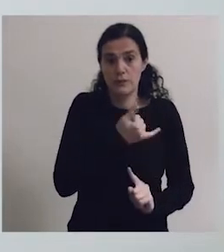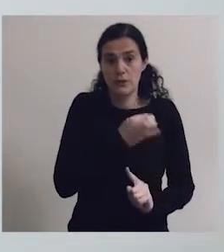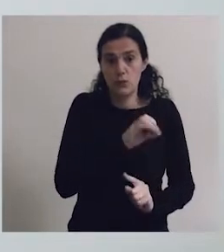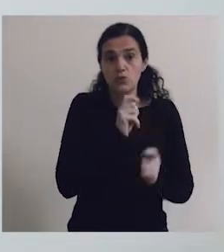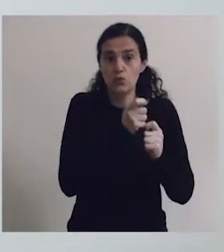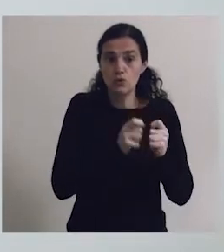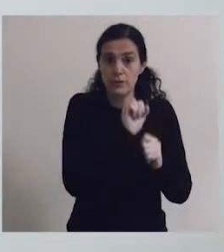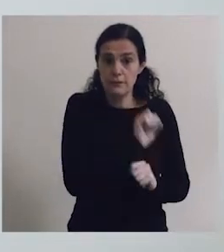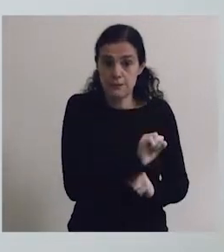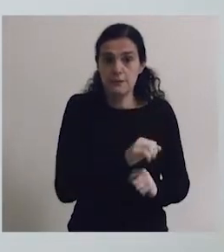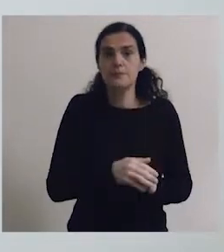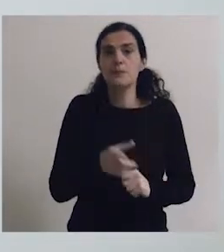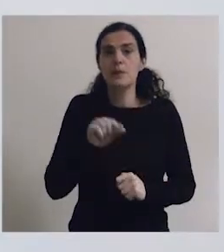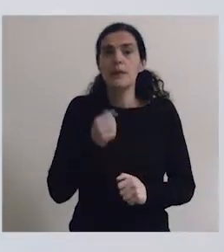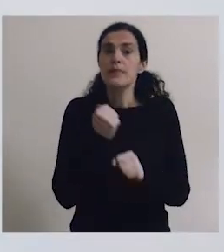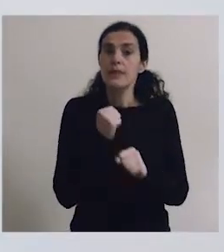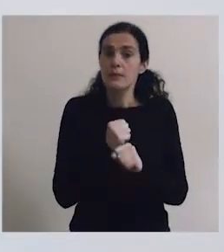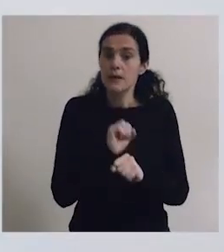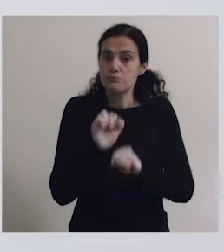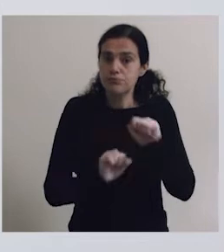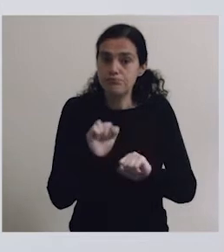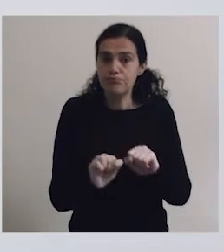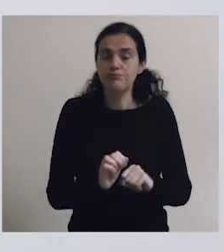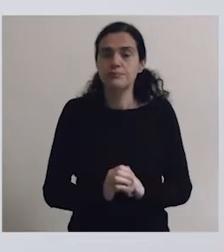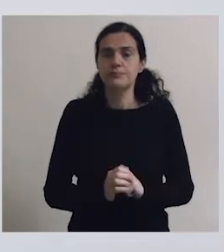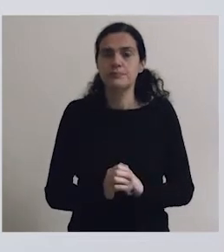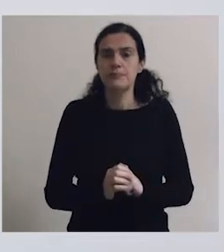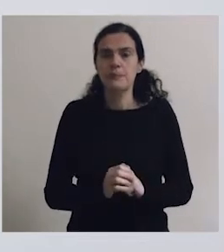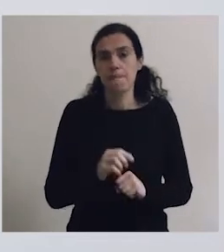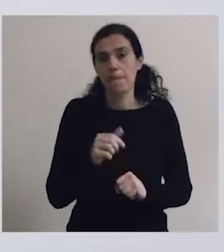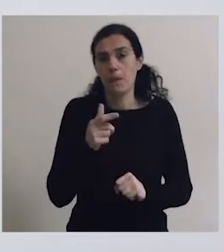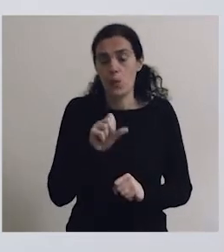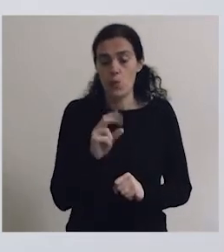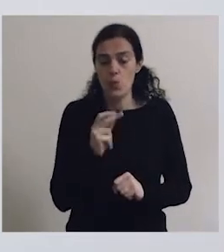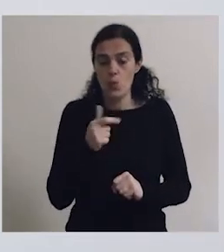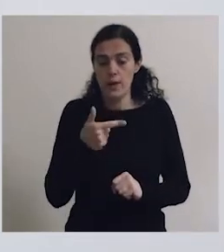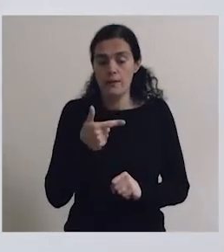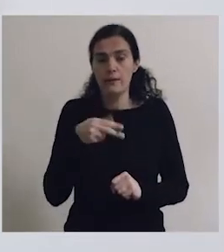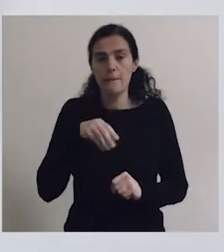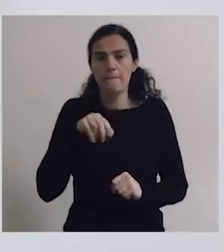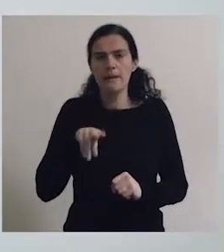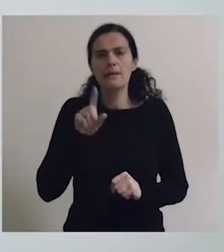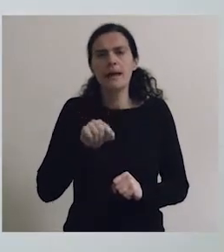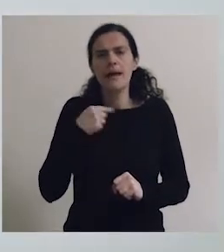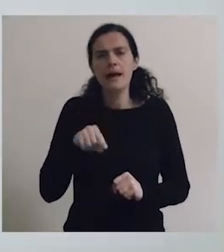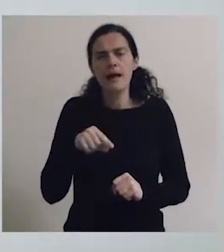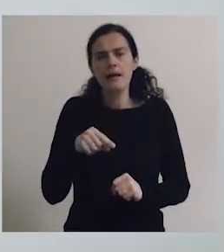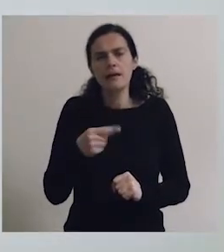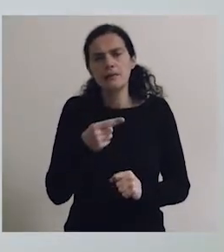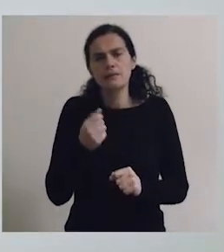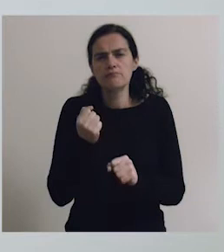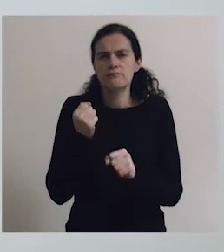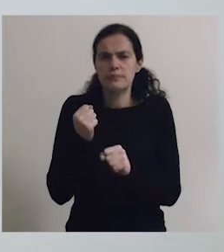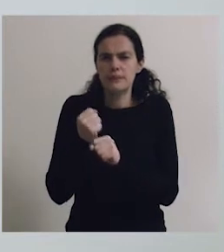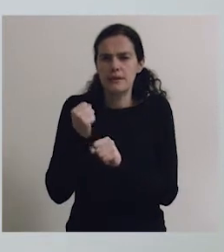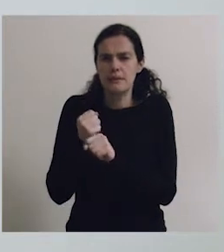1928 sculpture, you have the work itself by Quaytman, and then you have the